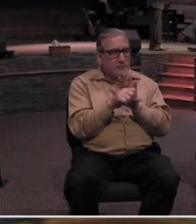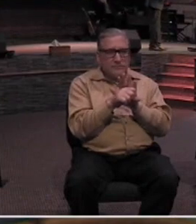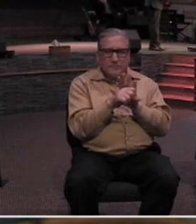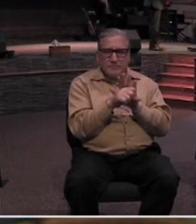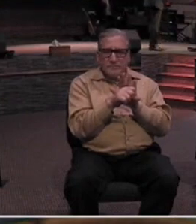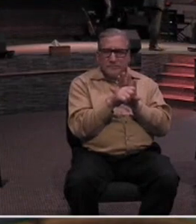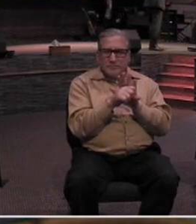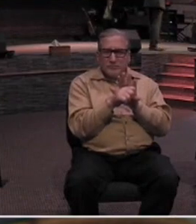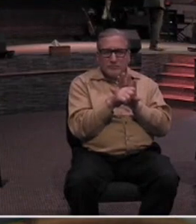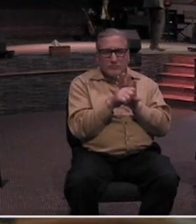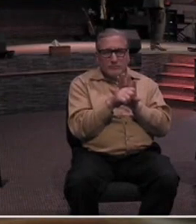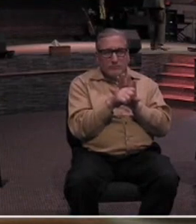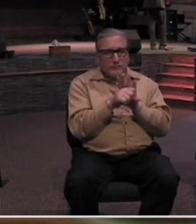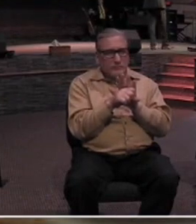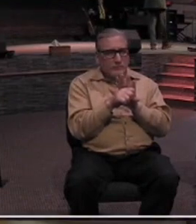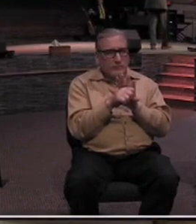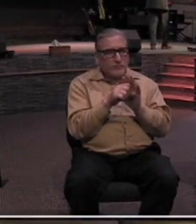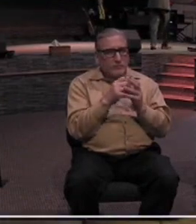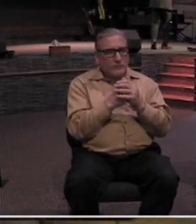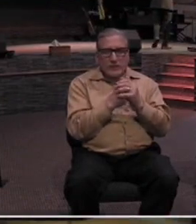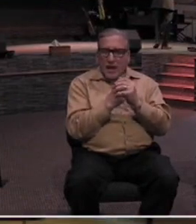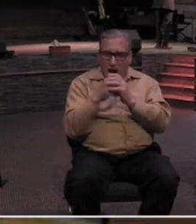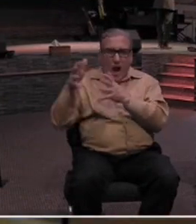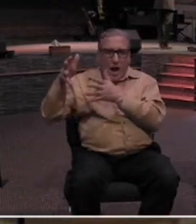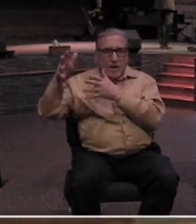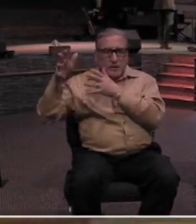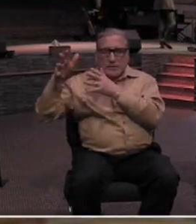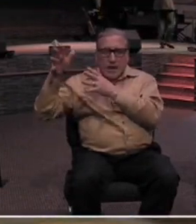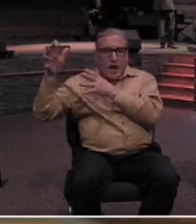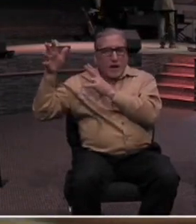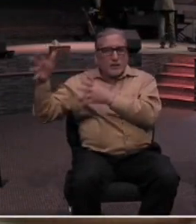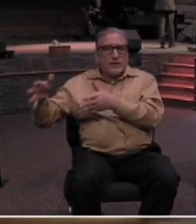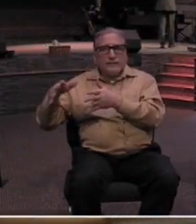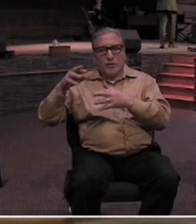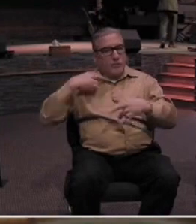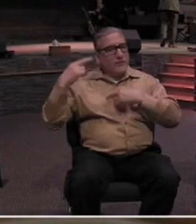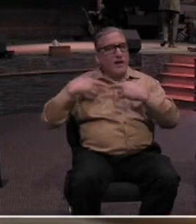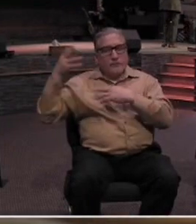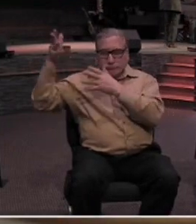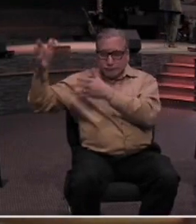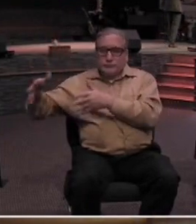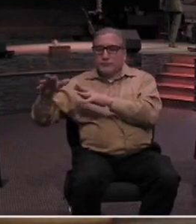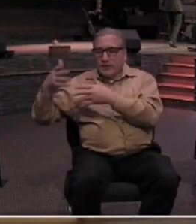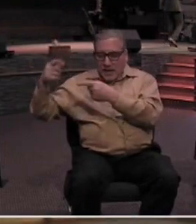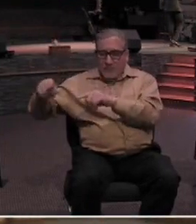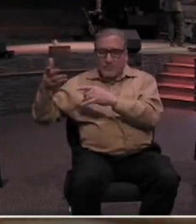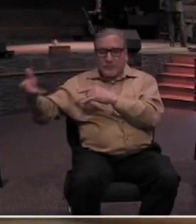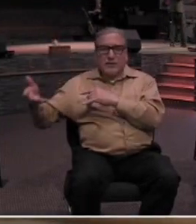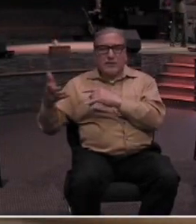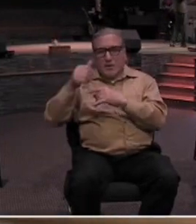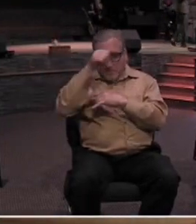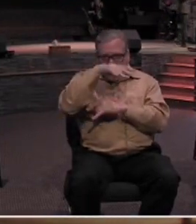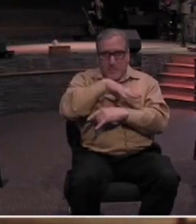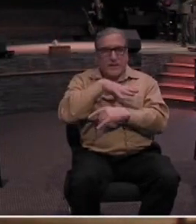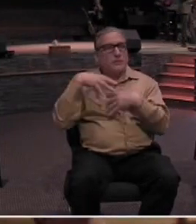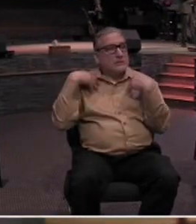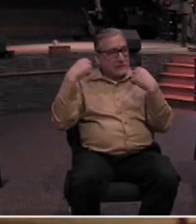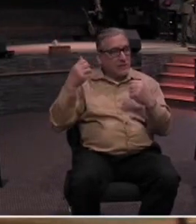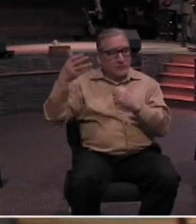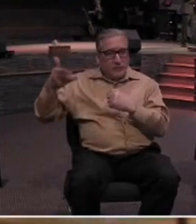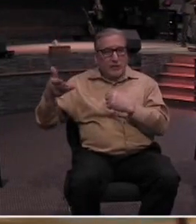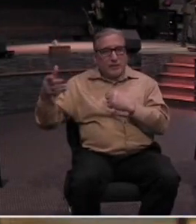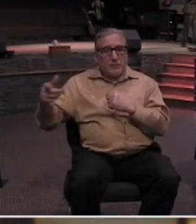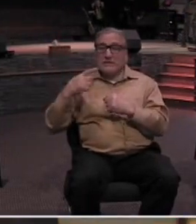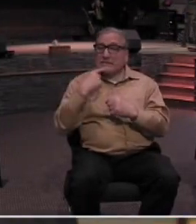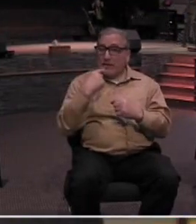the word of the Lord. I left a happening revival where people were receiving the Holy Ghost. There were miracles, signs, and wonders. There was a man who was miraculously healed. I was telling about my